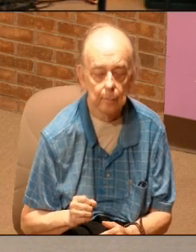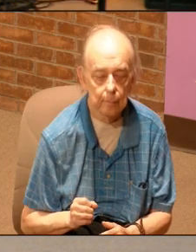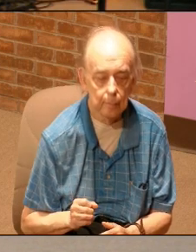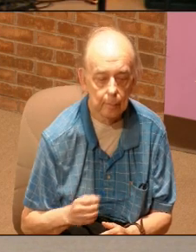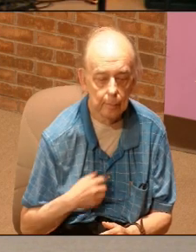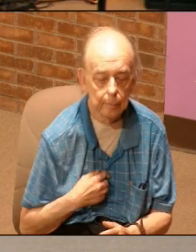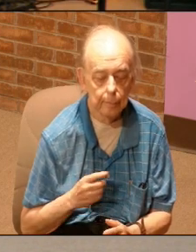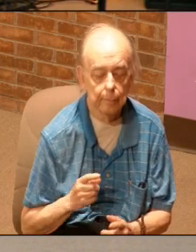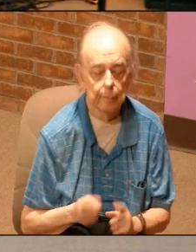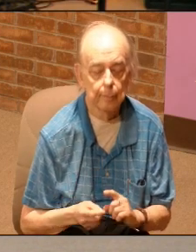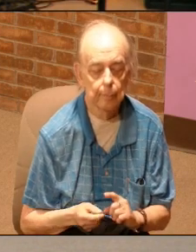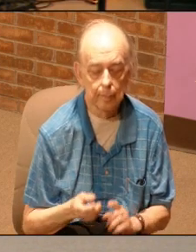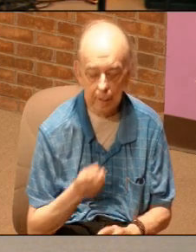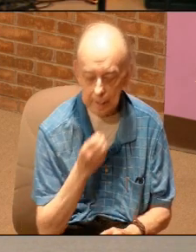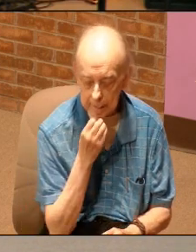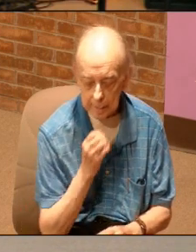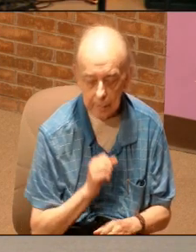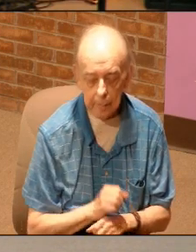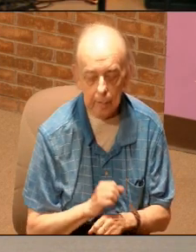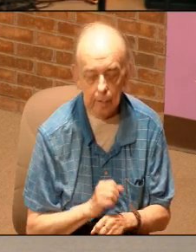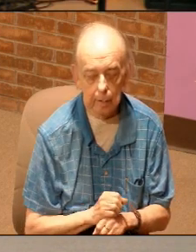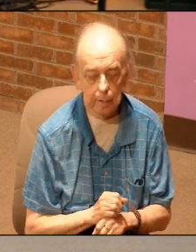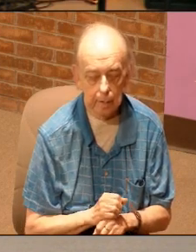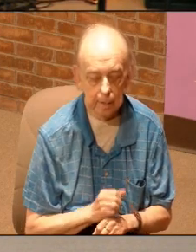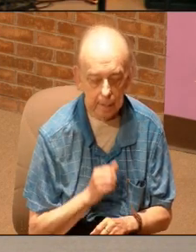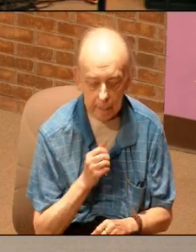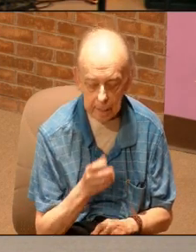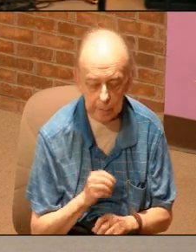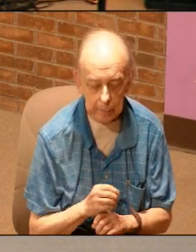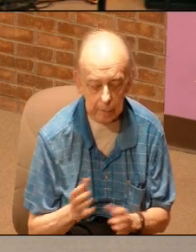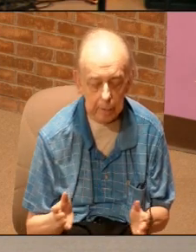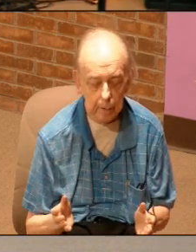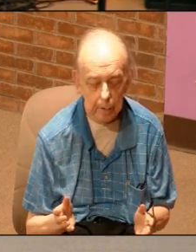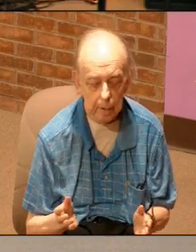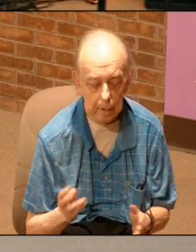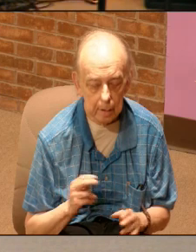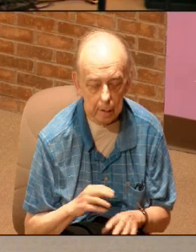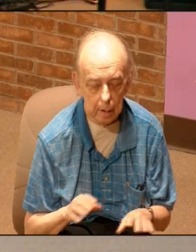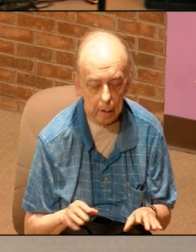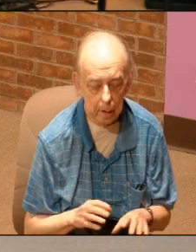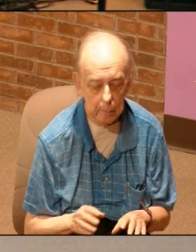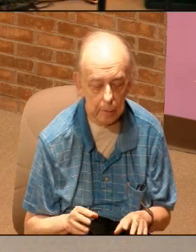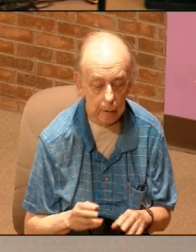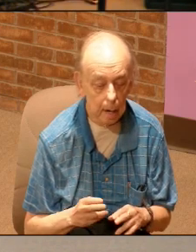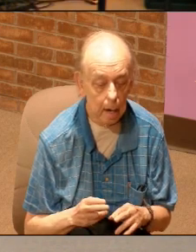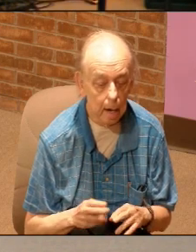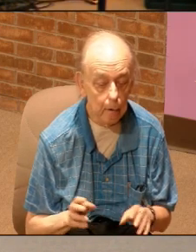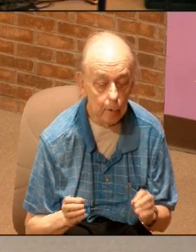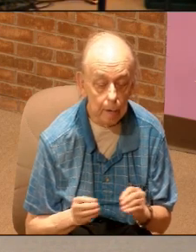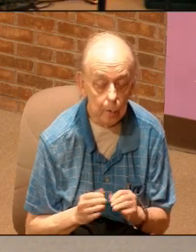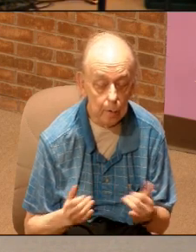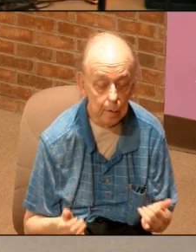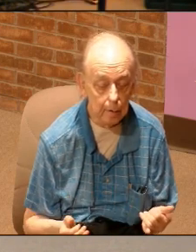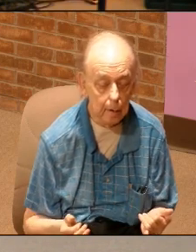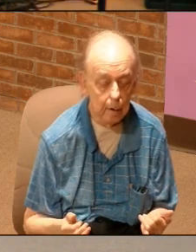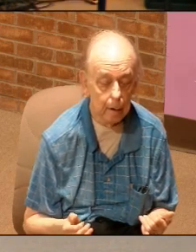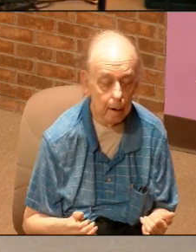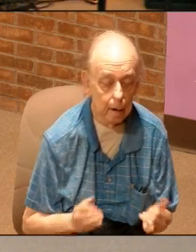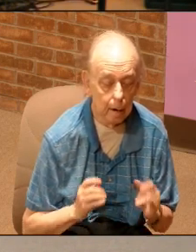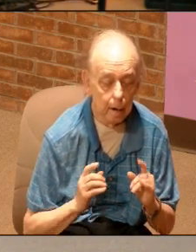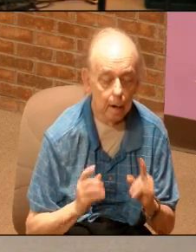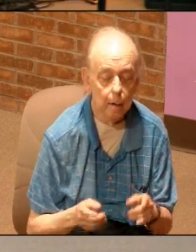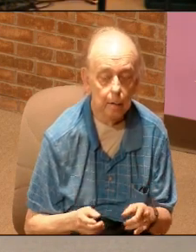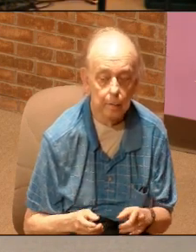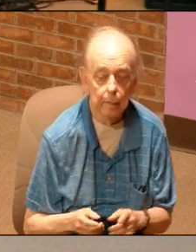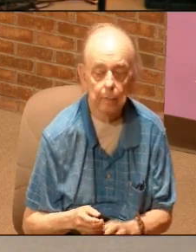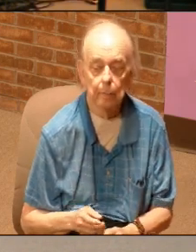I adjusted my eating habits, and I didn't eat as much as I usually do, but I weigh more. So I go ahead